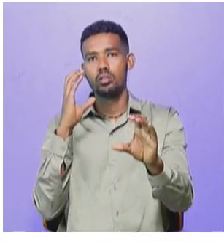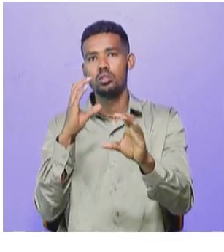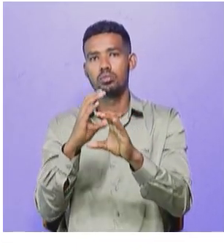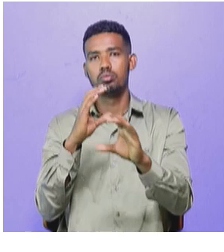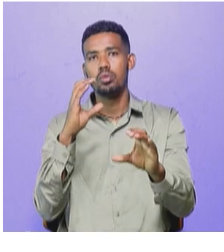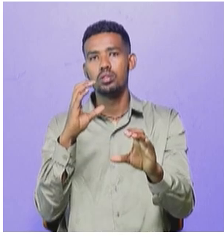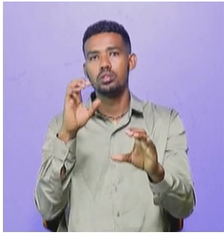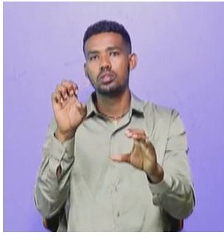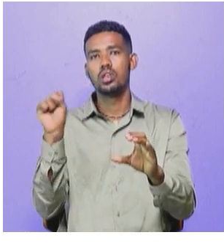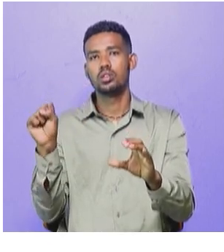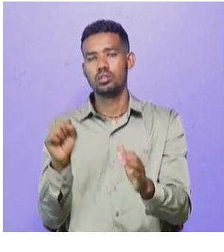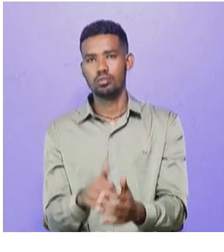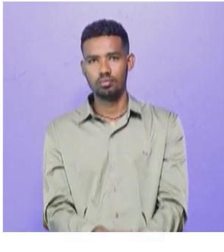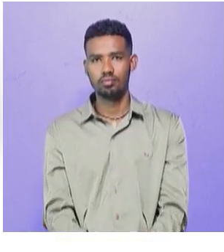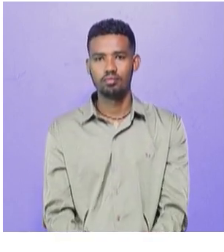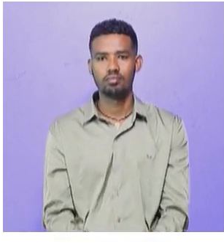buses.